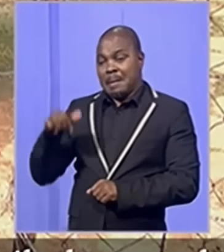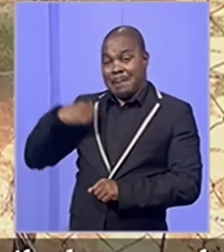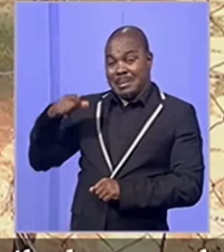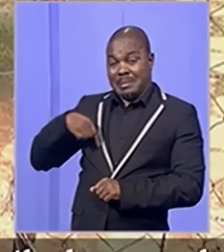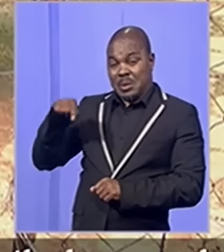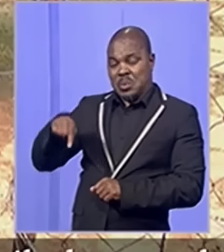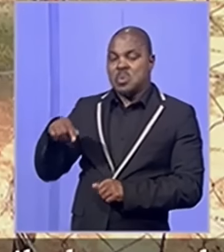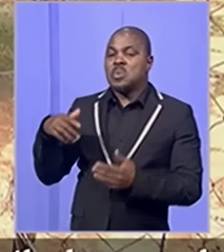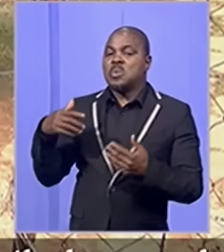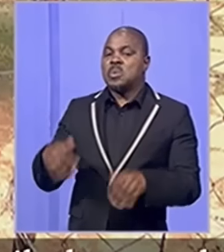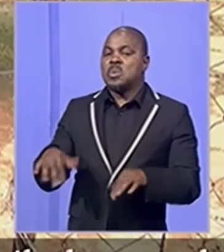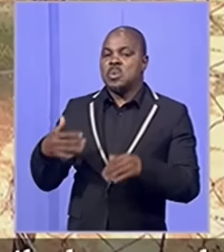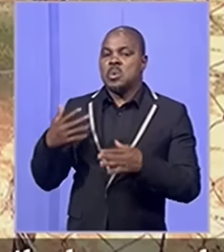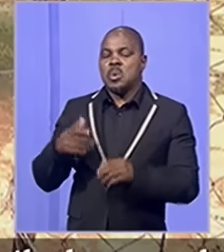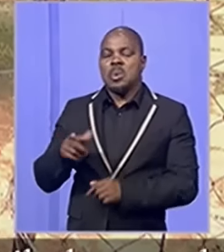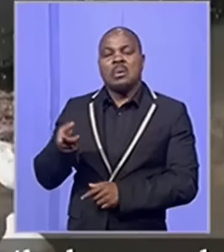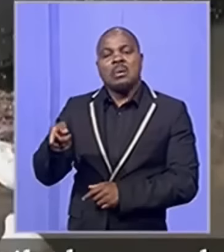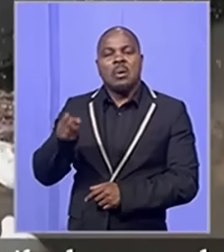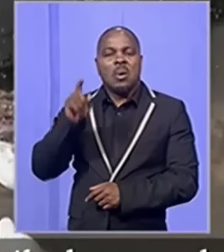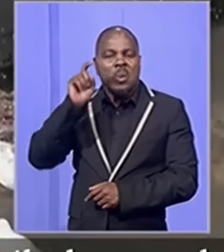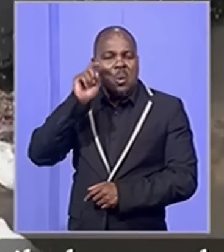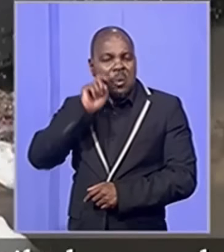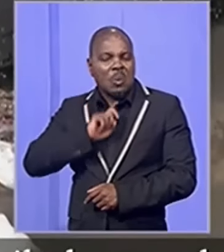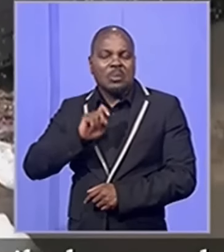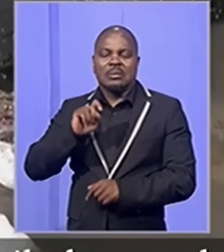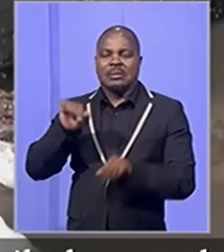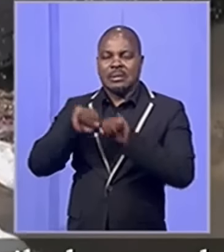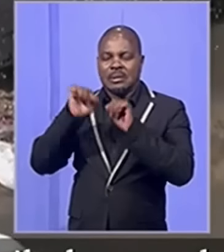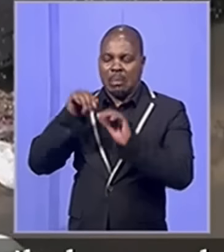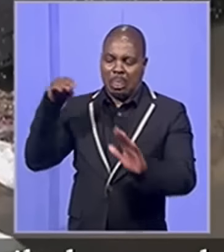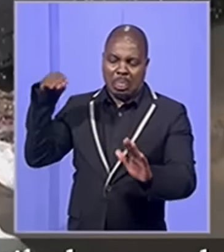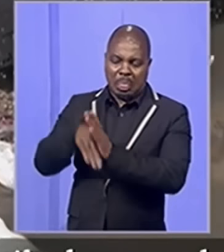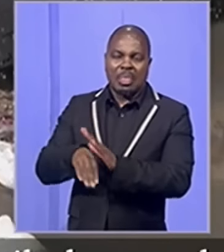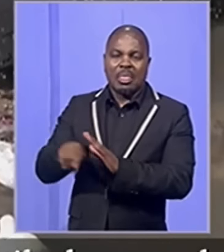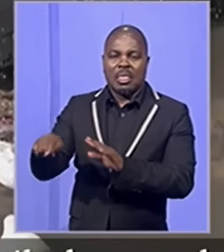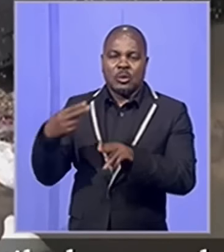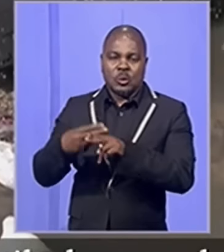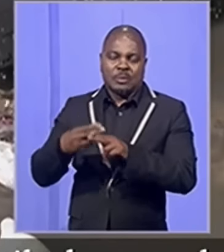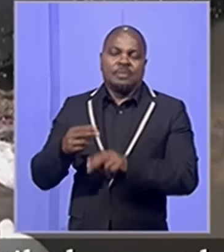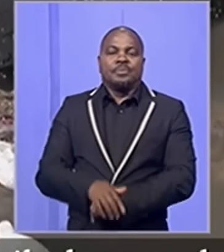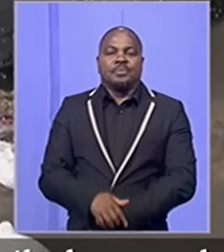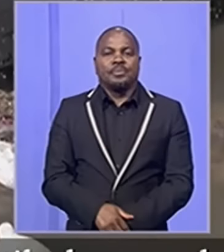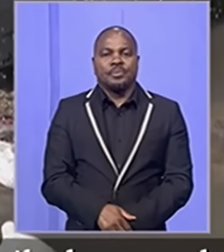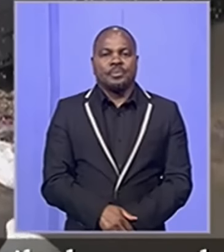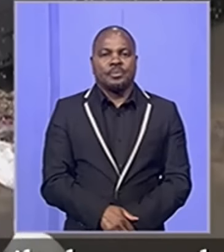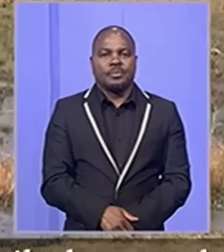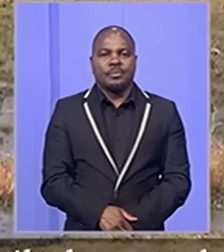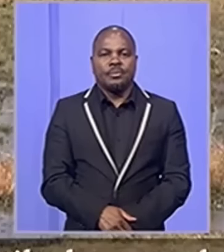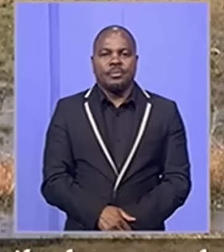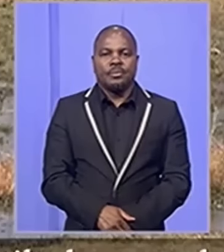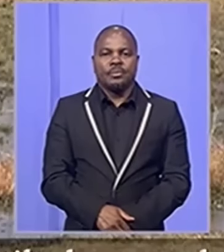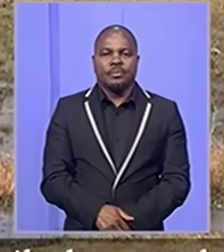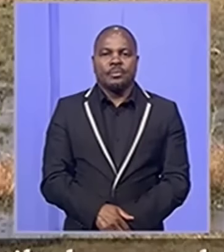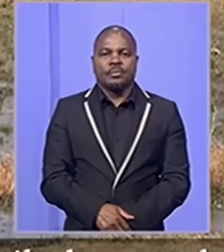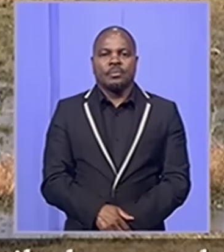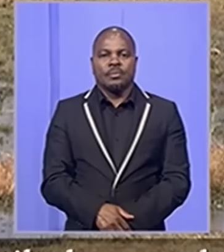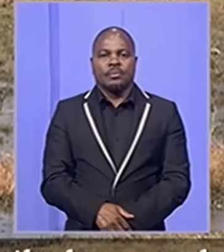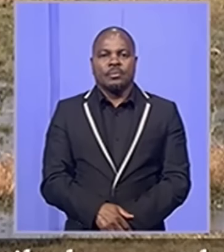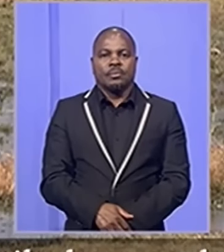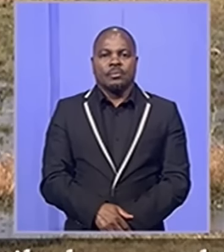tse nang le meralo ya motheo e putlameng. Magala Masiteng, Lefapheng la Ditaba ho